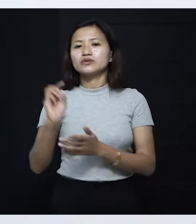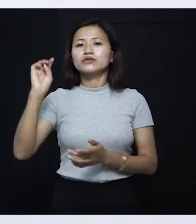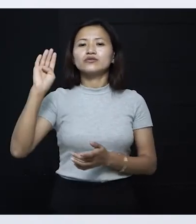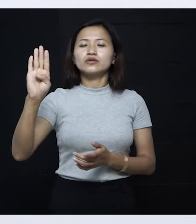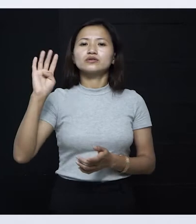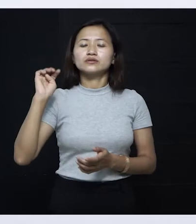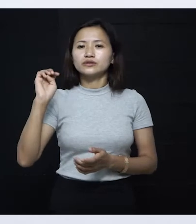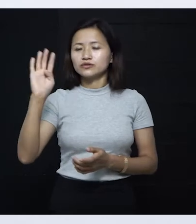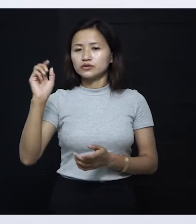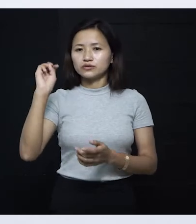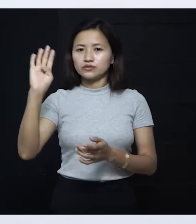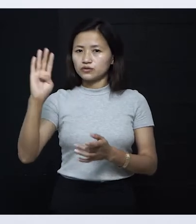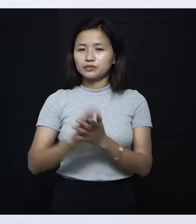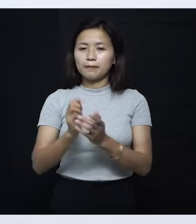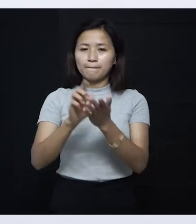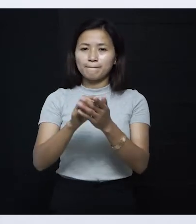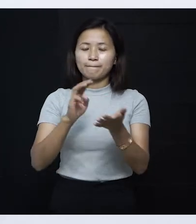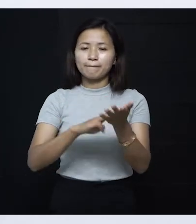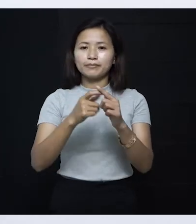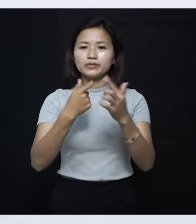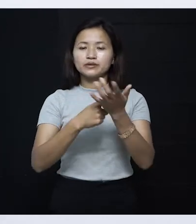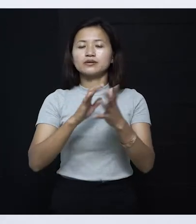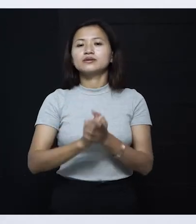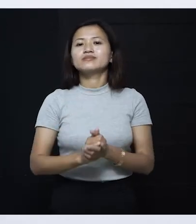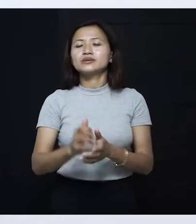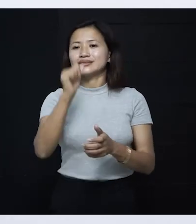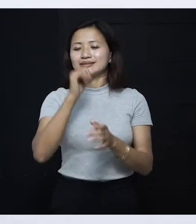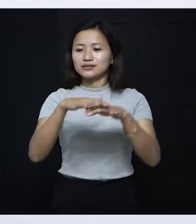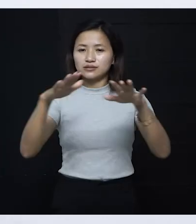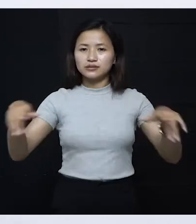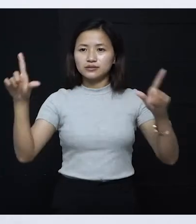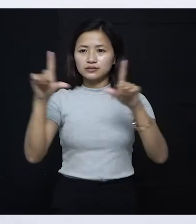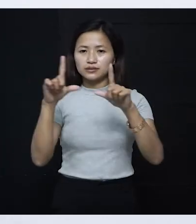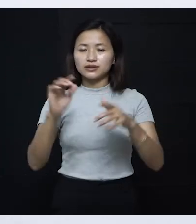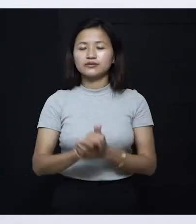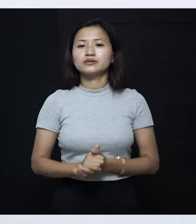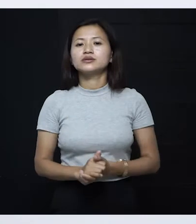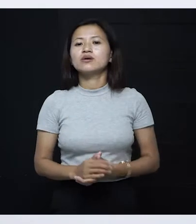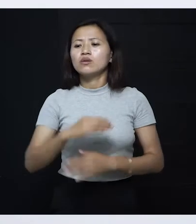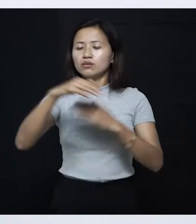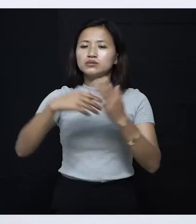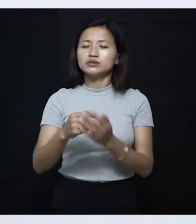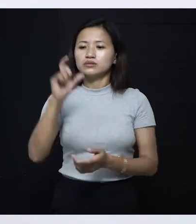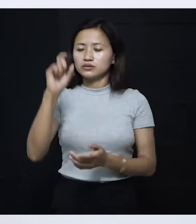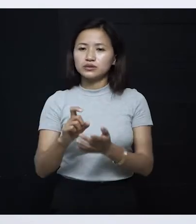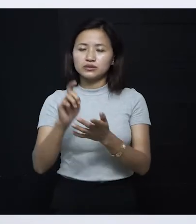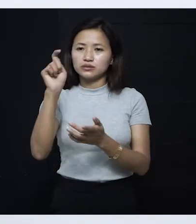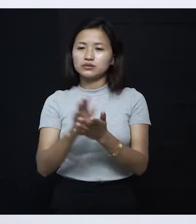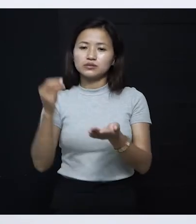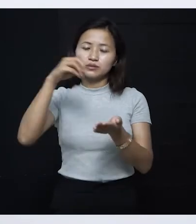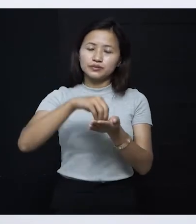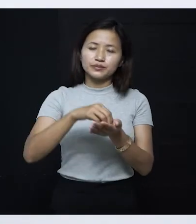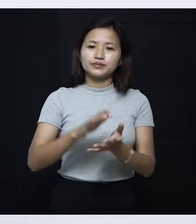1,444 meters, okay, above sea level. So all these you need to mention, okay? And if you